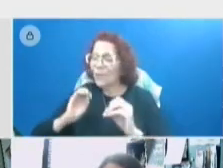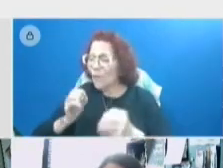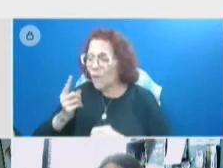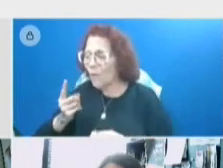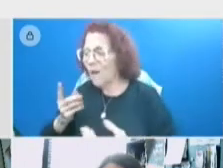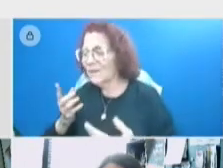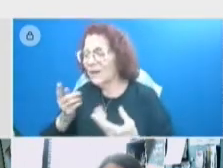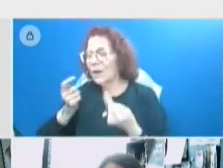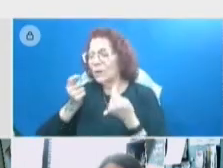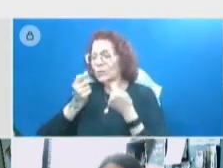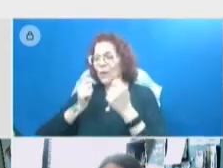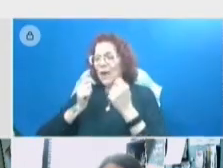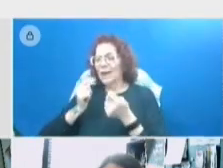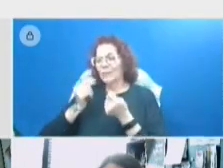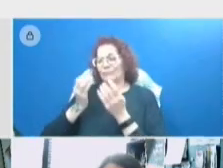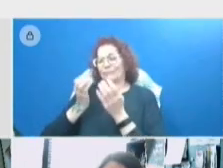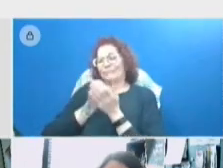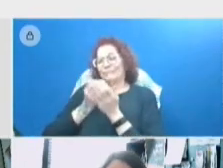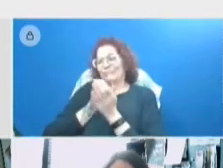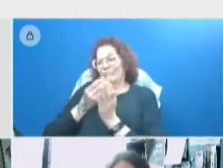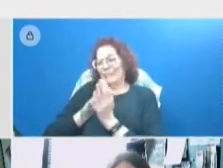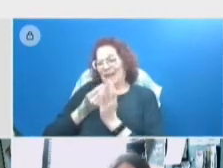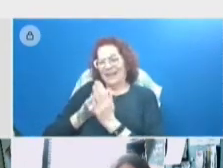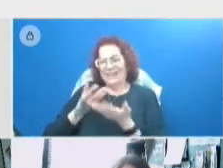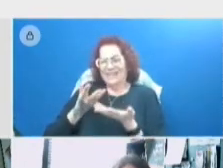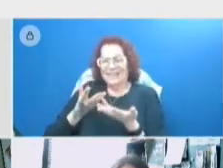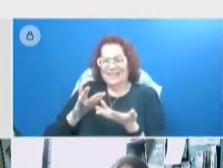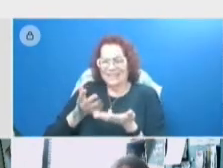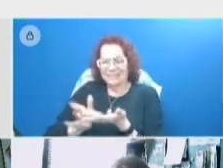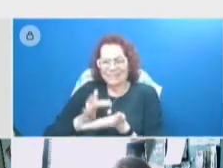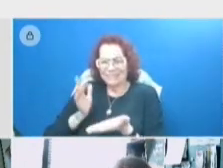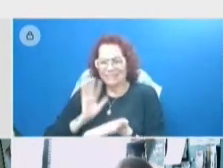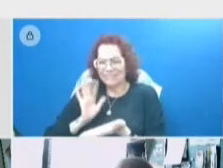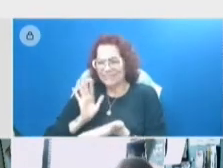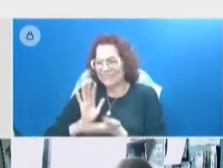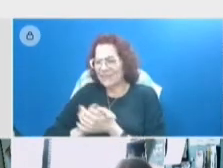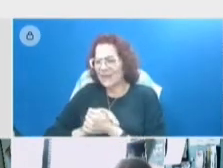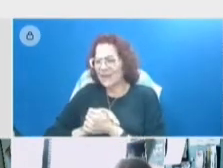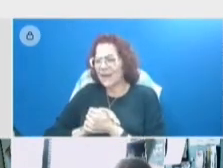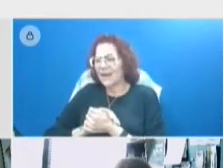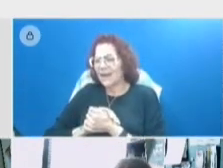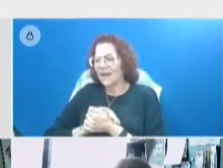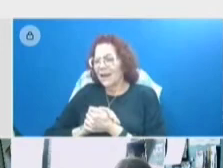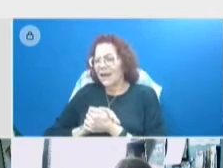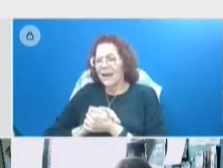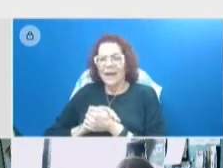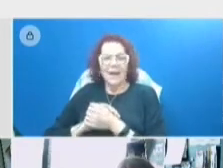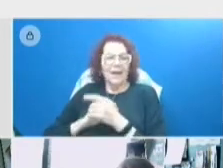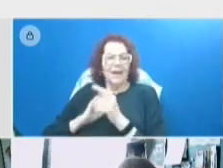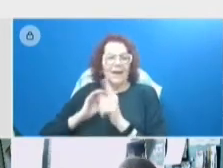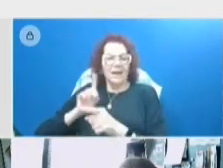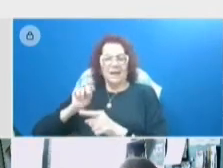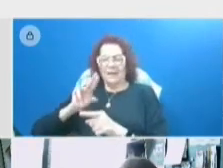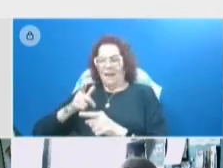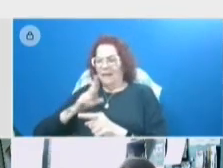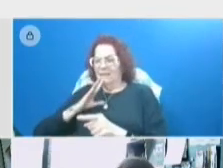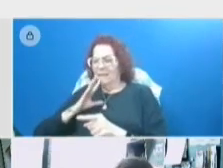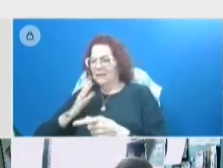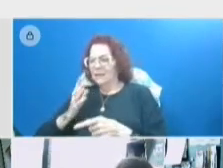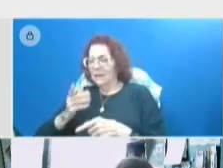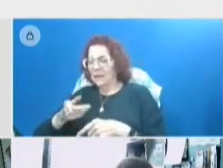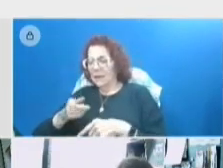far we haven't discussed any of the bills, the bills that are actually on the packet that we're proposing.